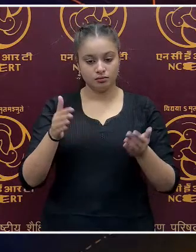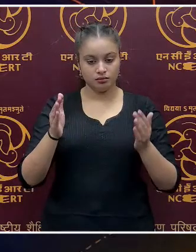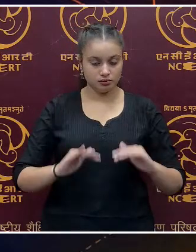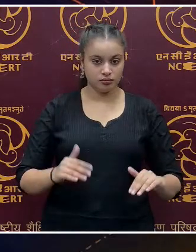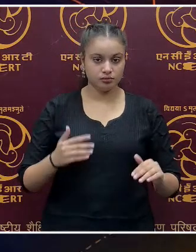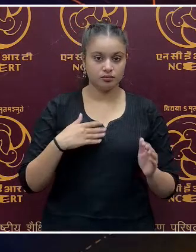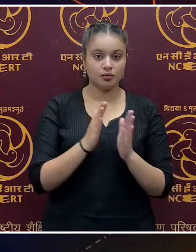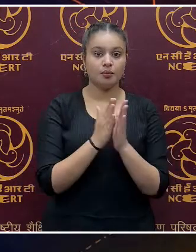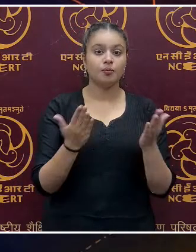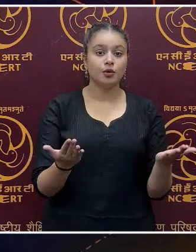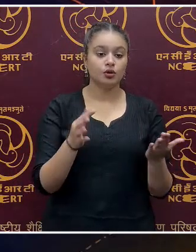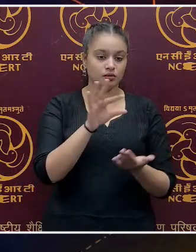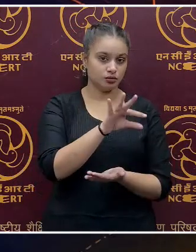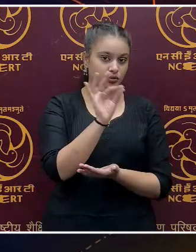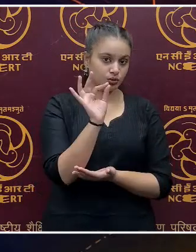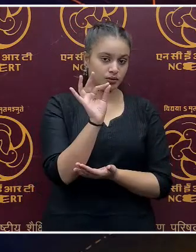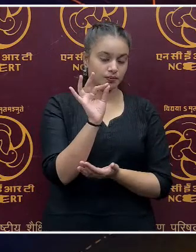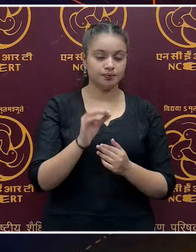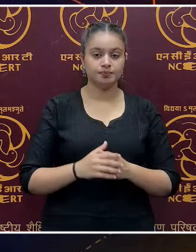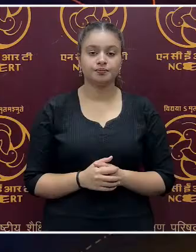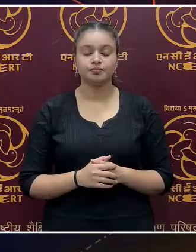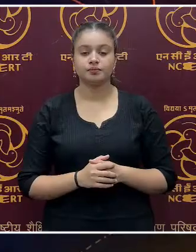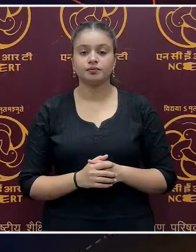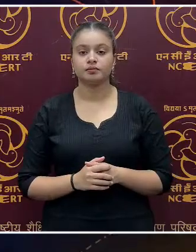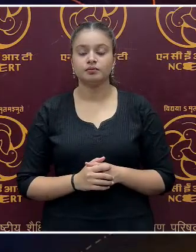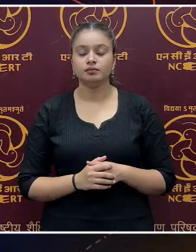the textbook here.